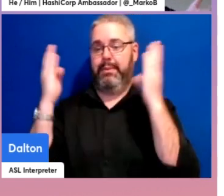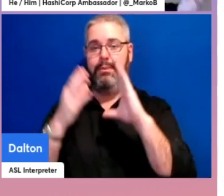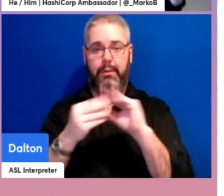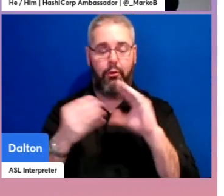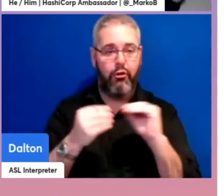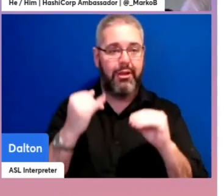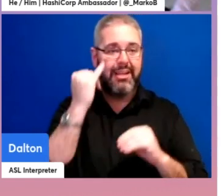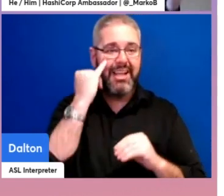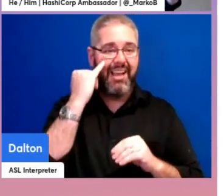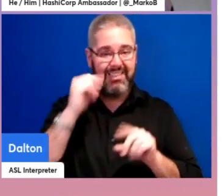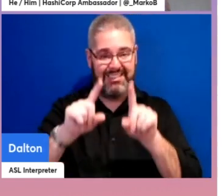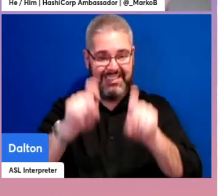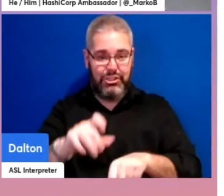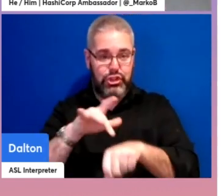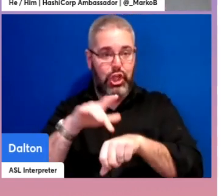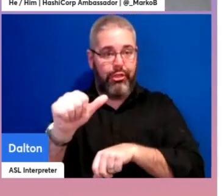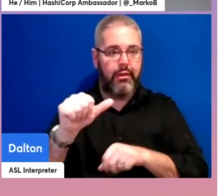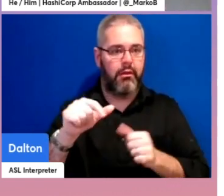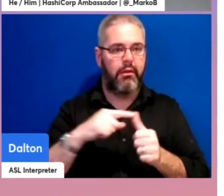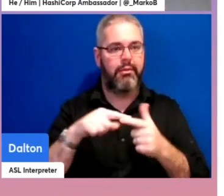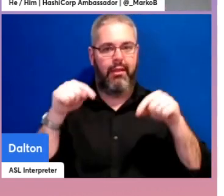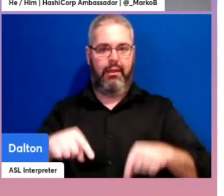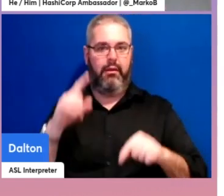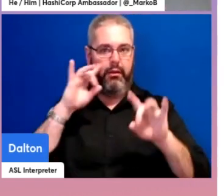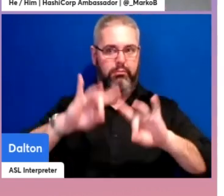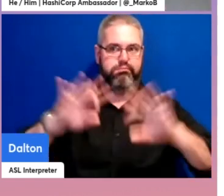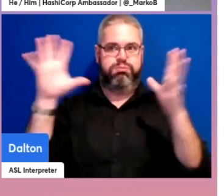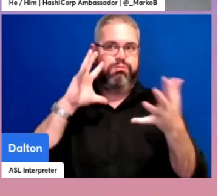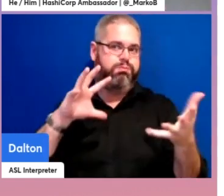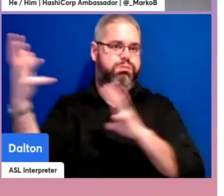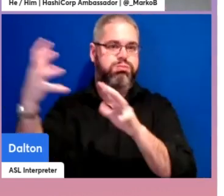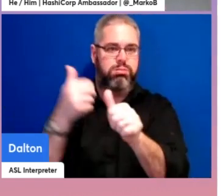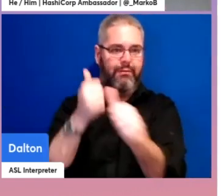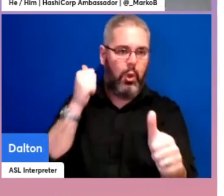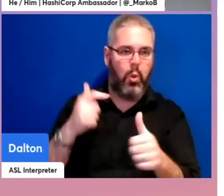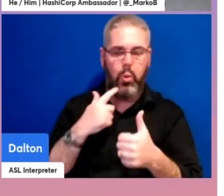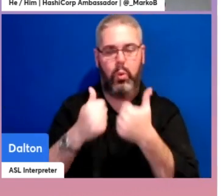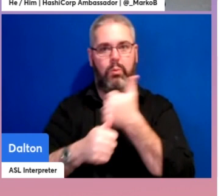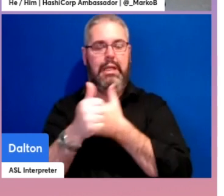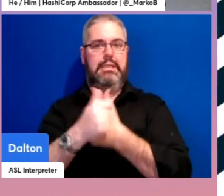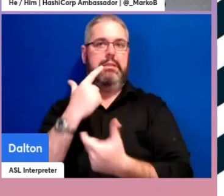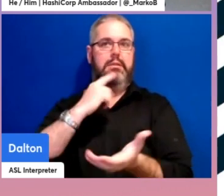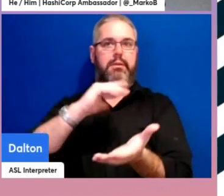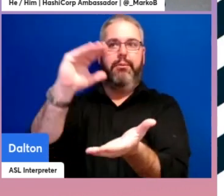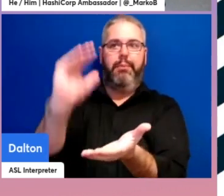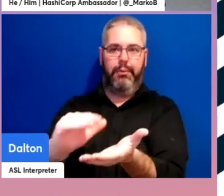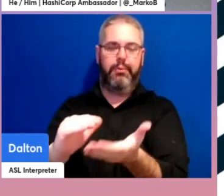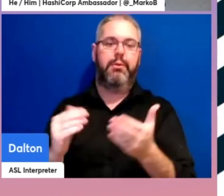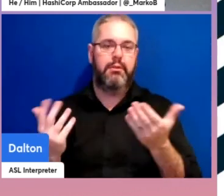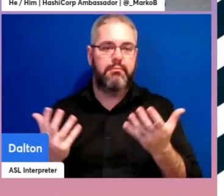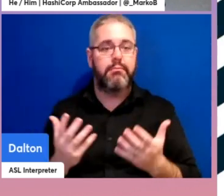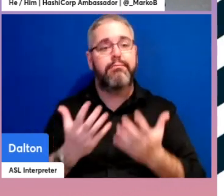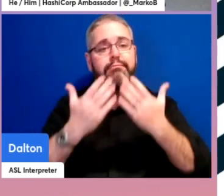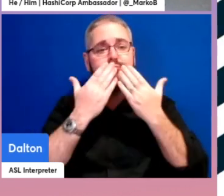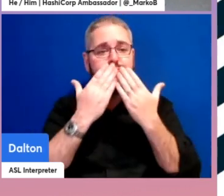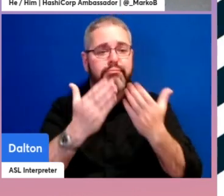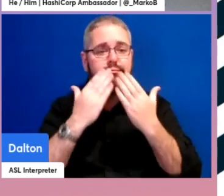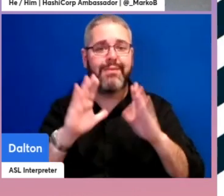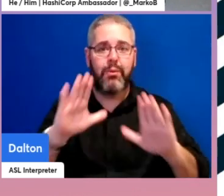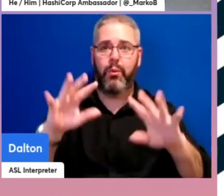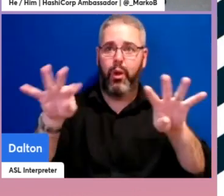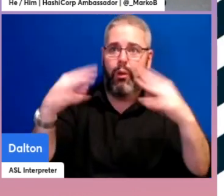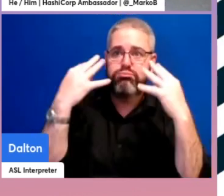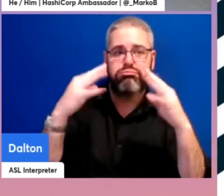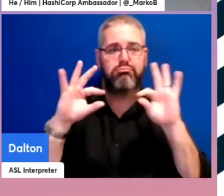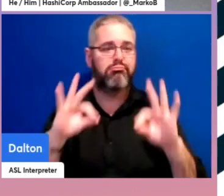testing early, these disasters can be avoided or the risk can be minimized. So thank you for your attention.